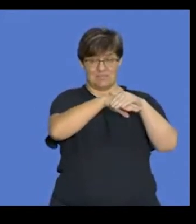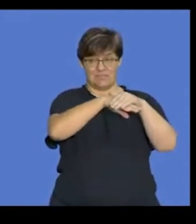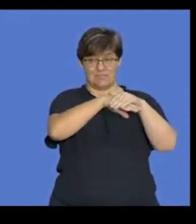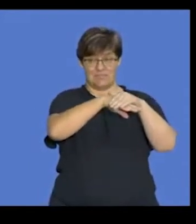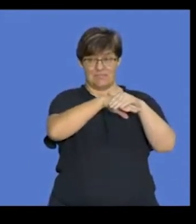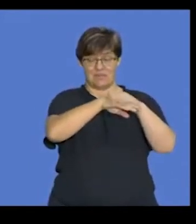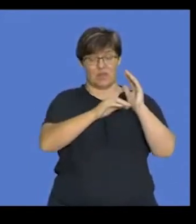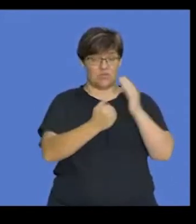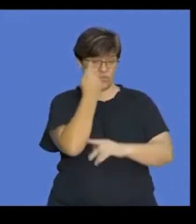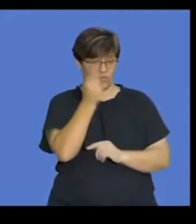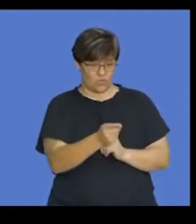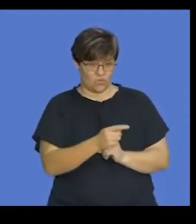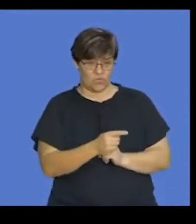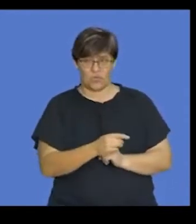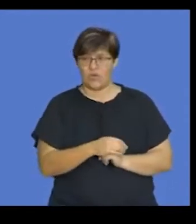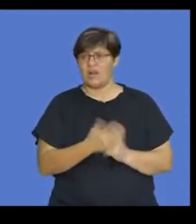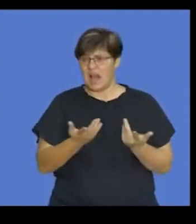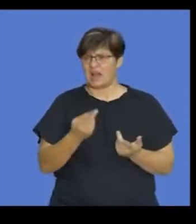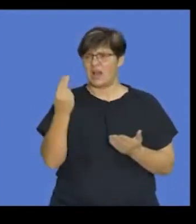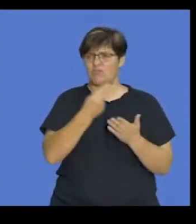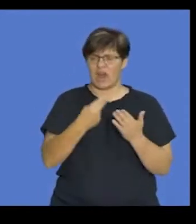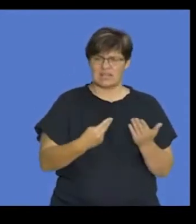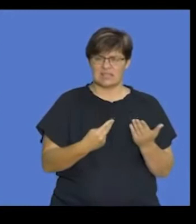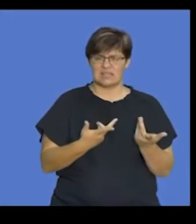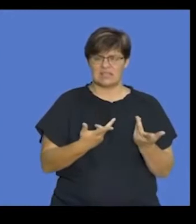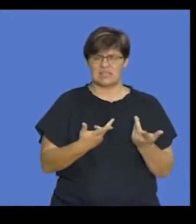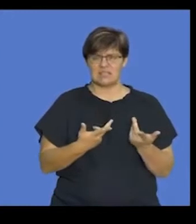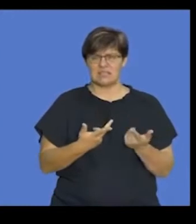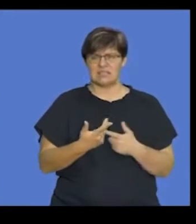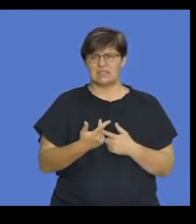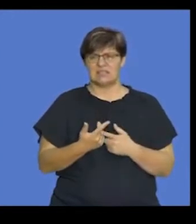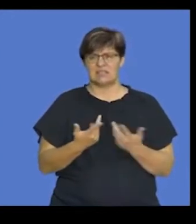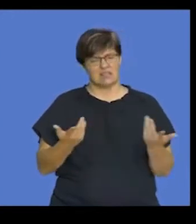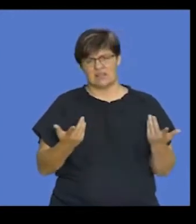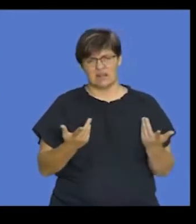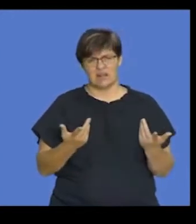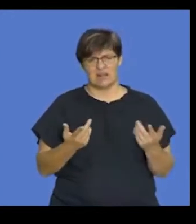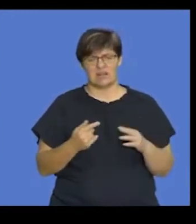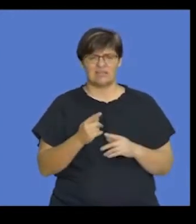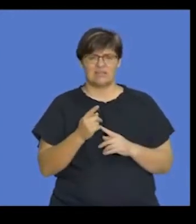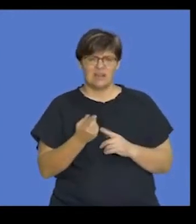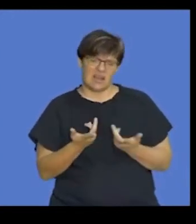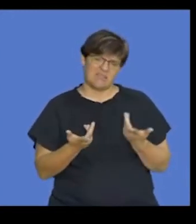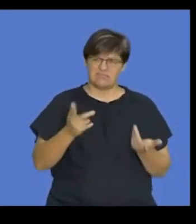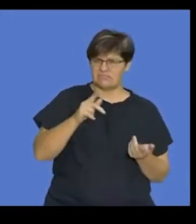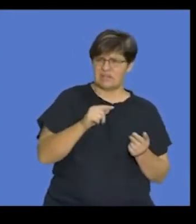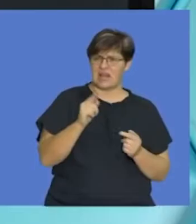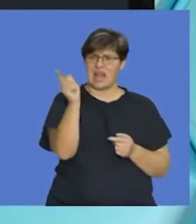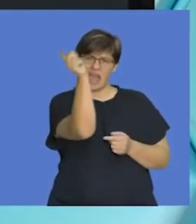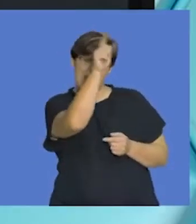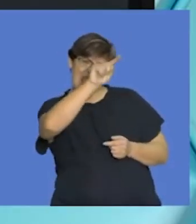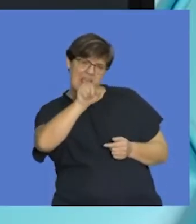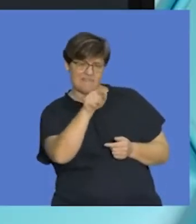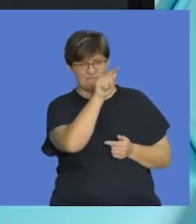is a new symbol for you, where we've got, and we usually write this F as like an italics F. It's a little bit of a curly F. It's